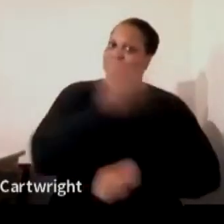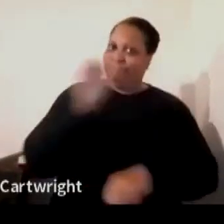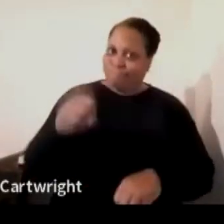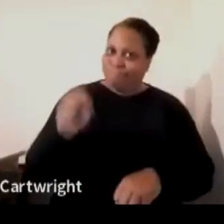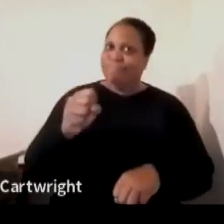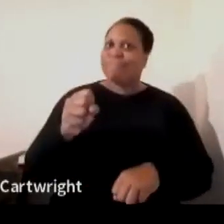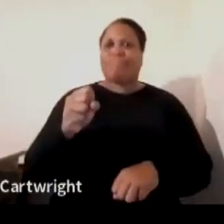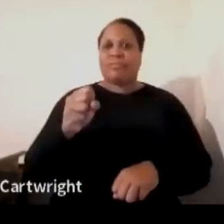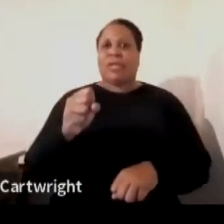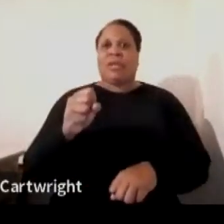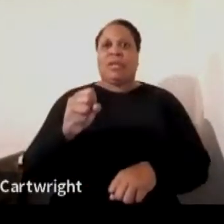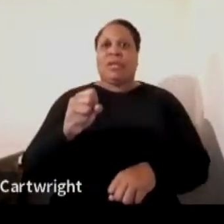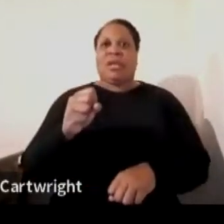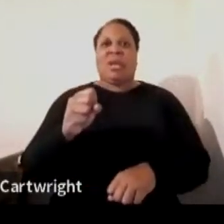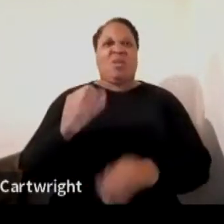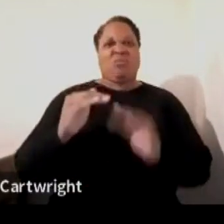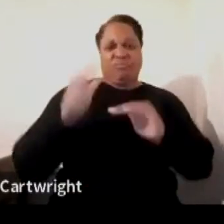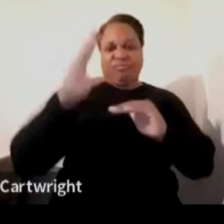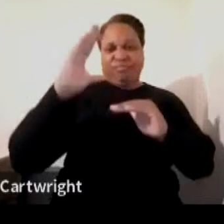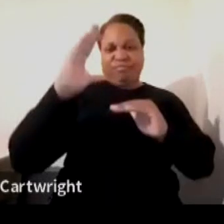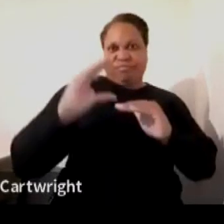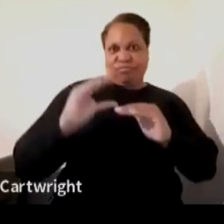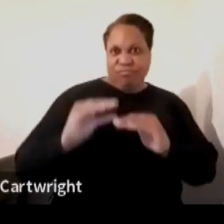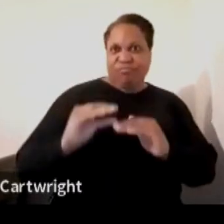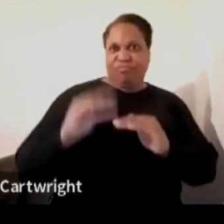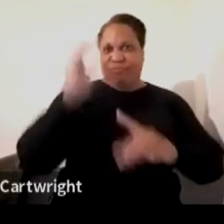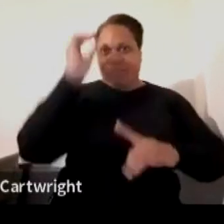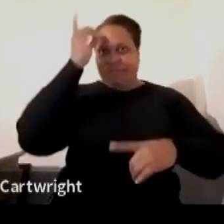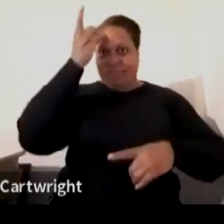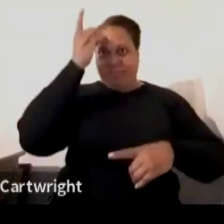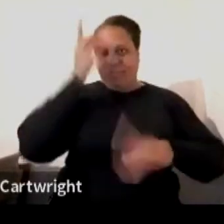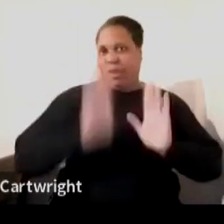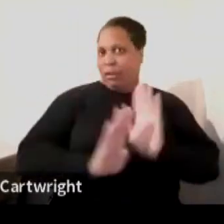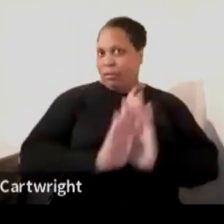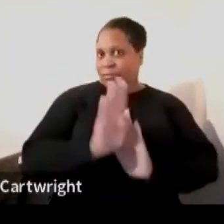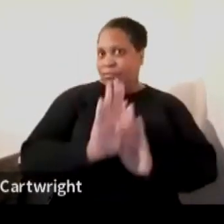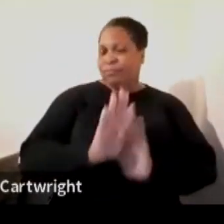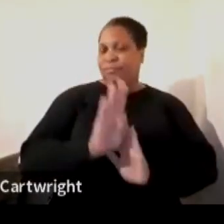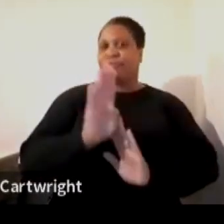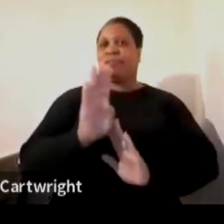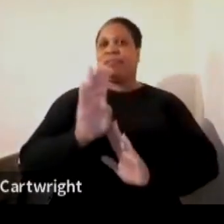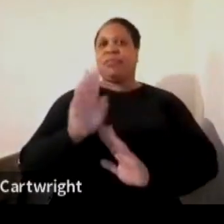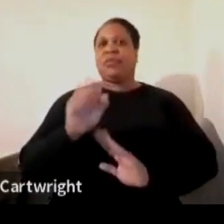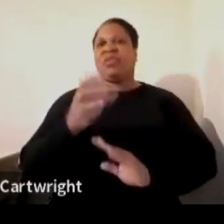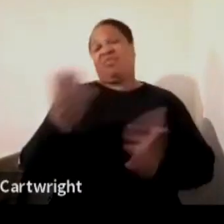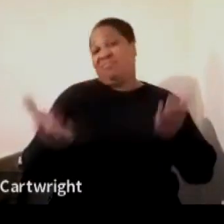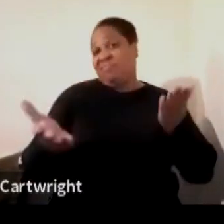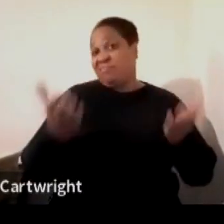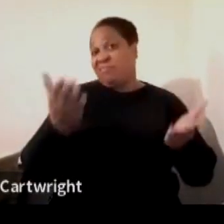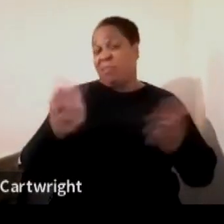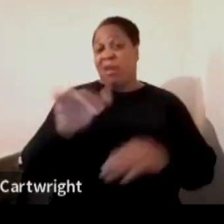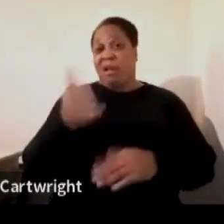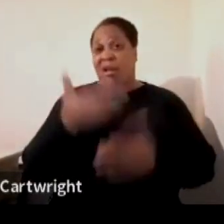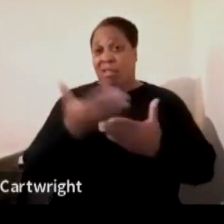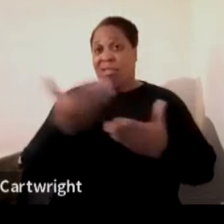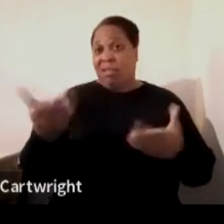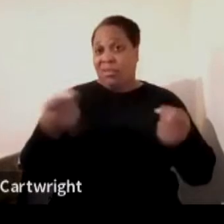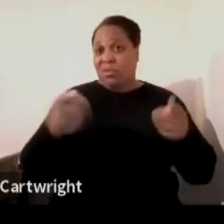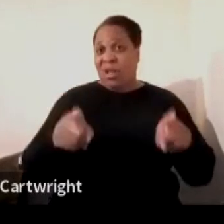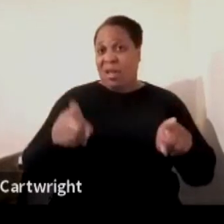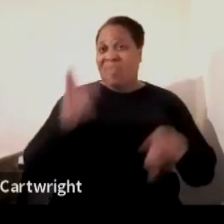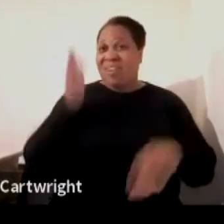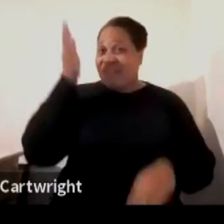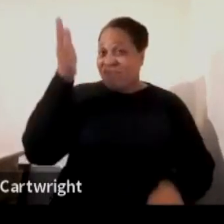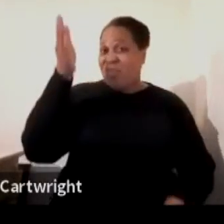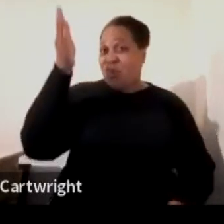likely to get disease or severe disease. So although there are other things that will happen, I think in the future, a lot